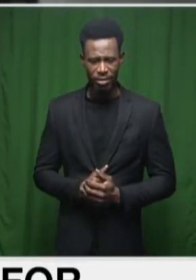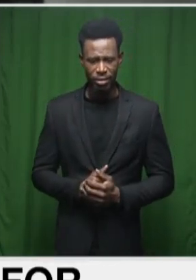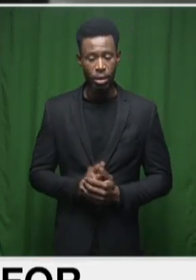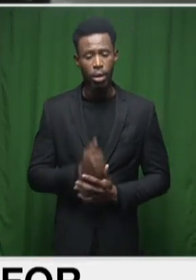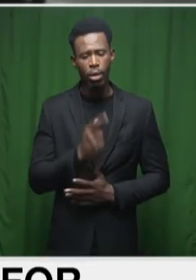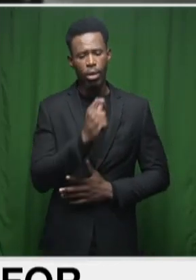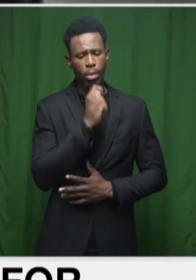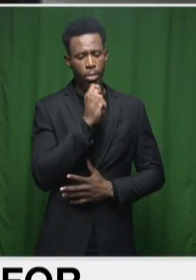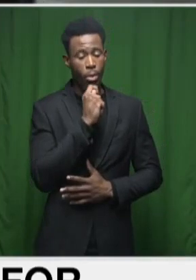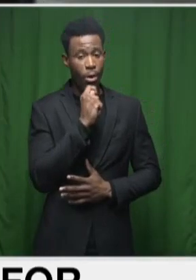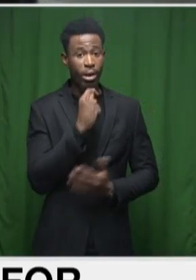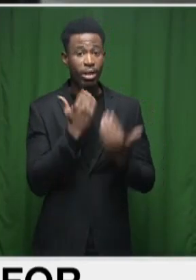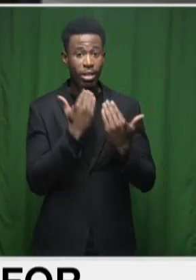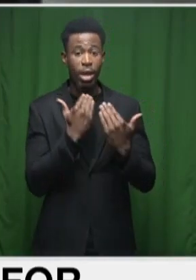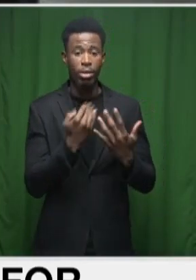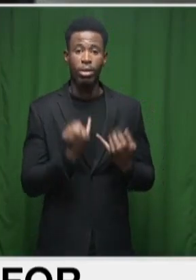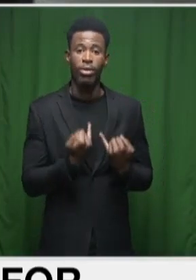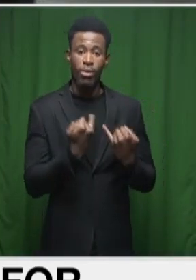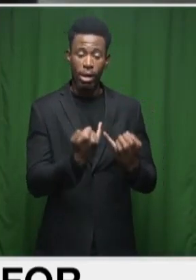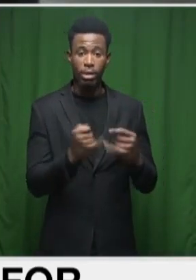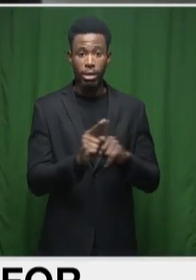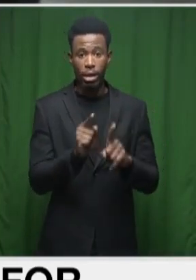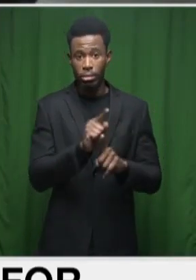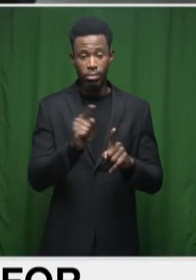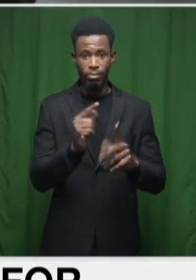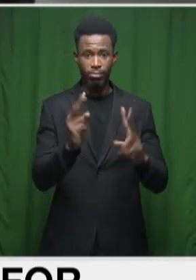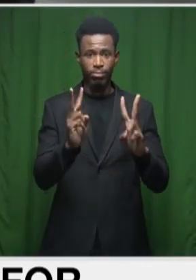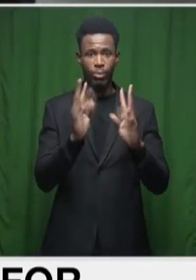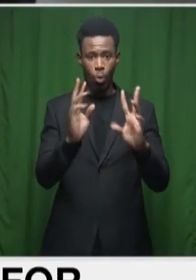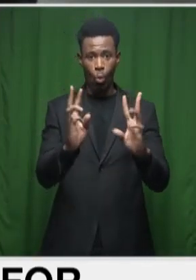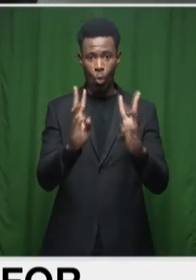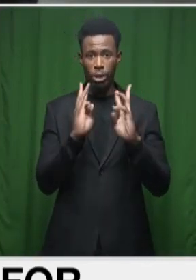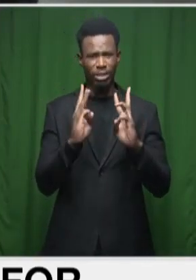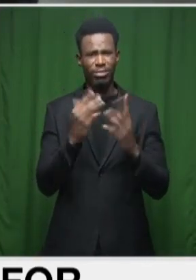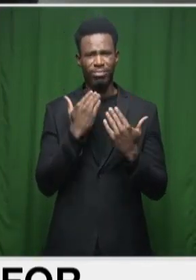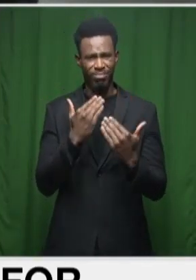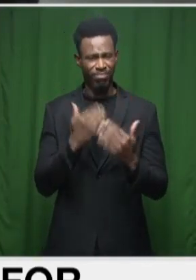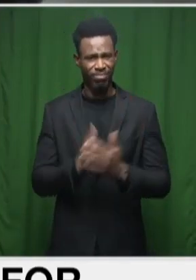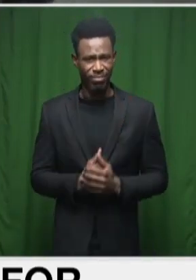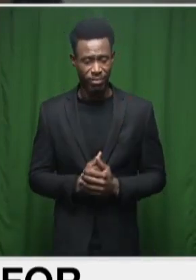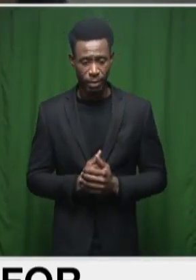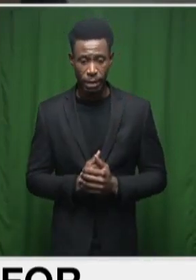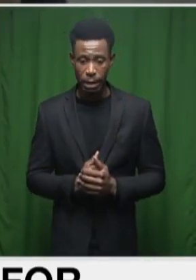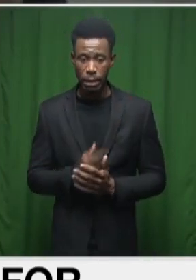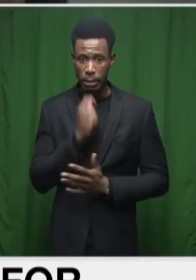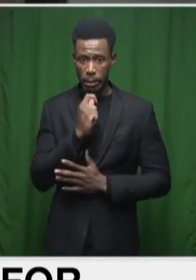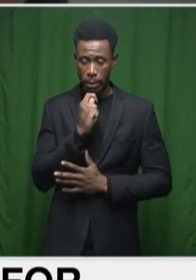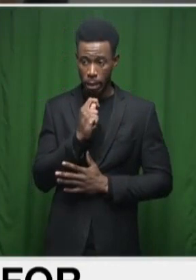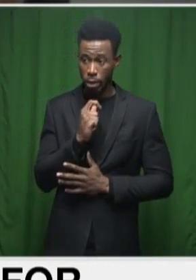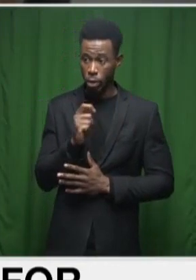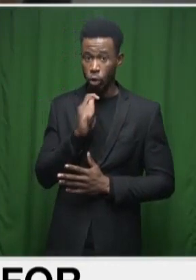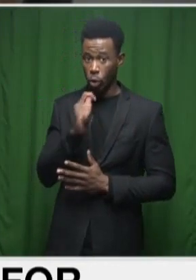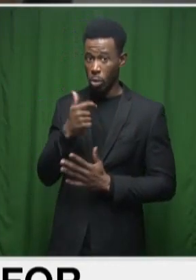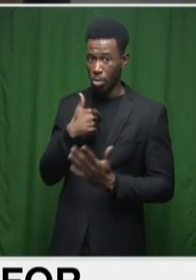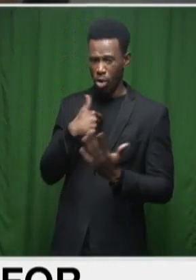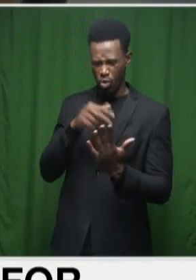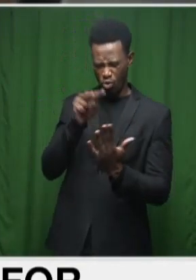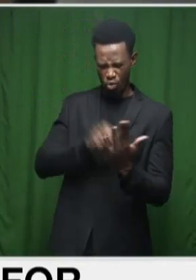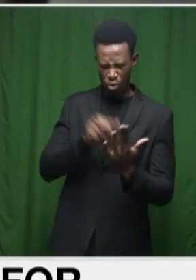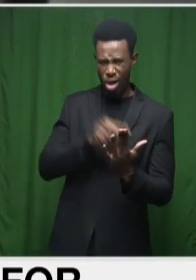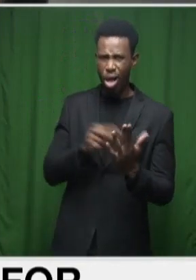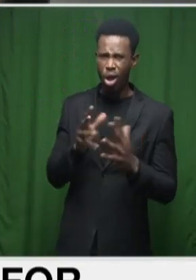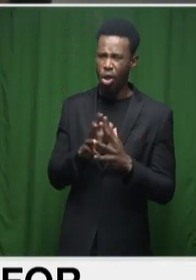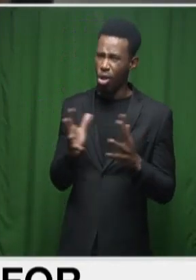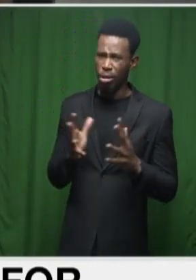Morning, Leon. Thanks for having me, and good morning to the listeners. So even reading it, it was a lot. It's a lot for me to absorb. So can